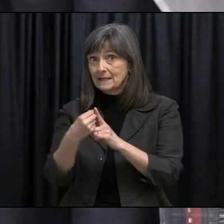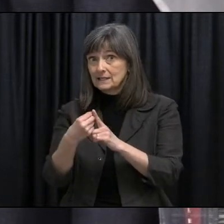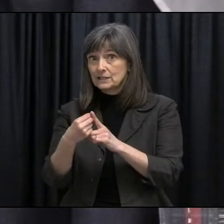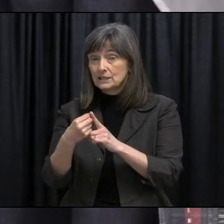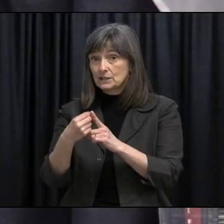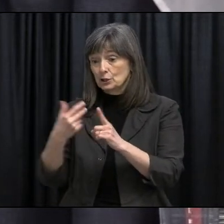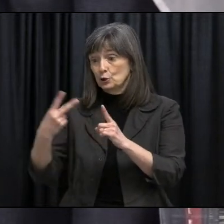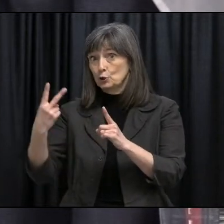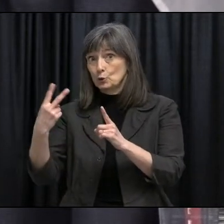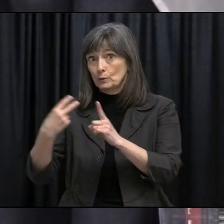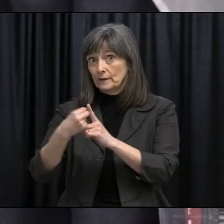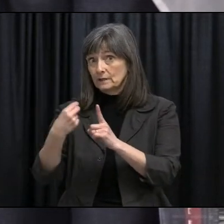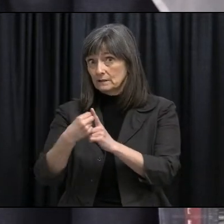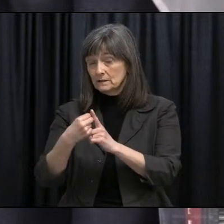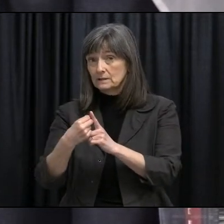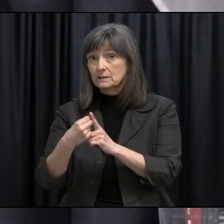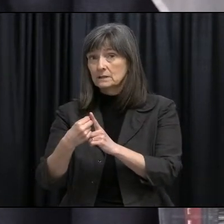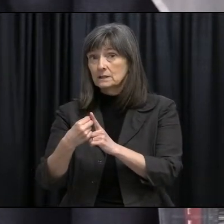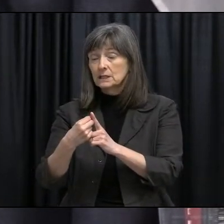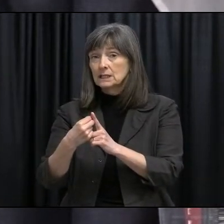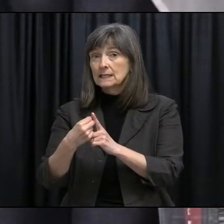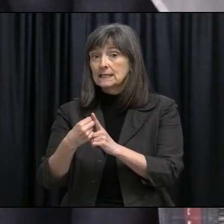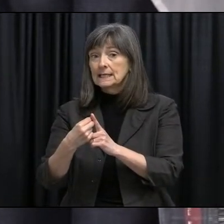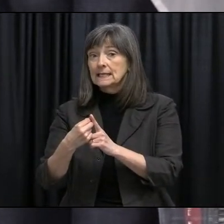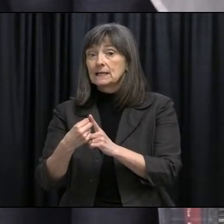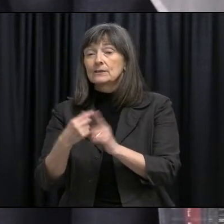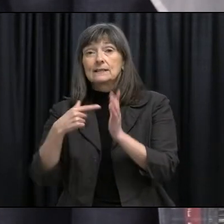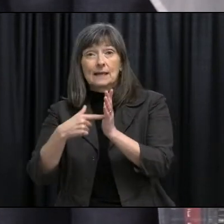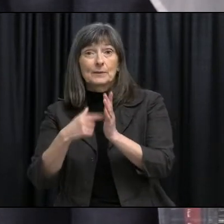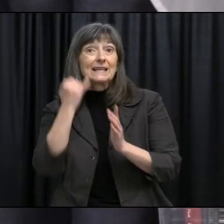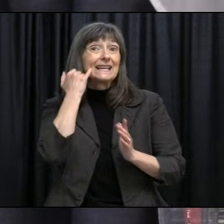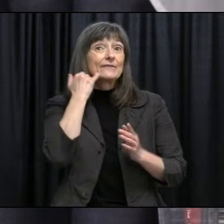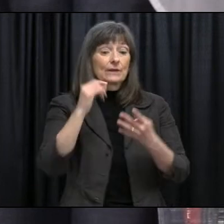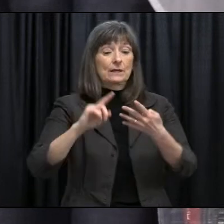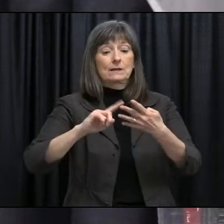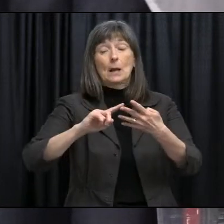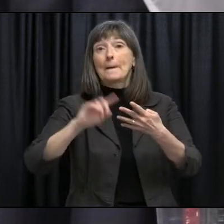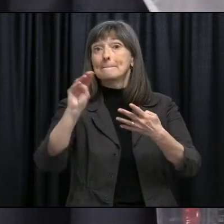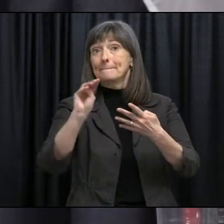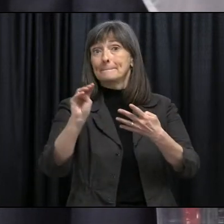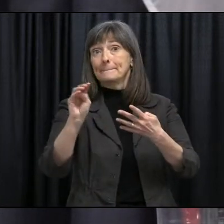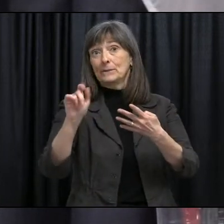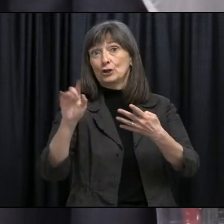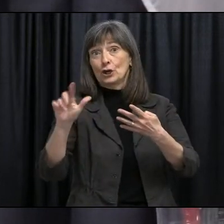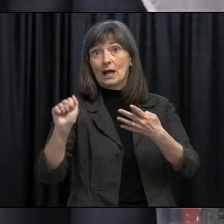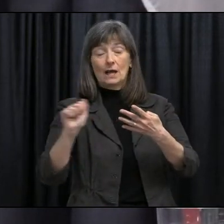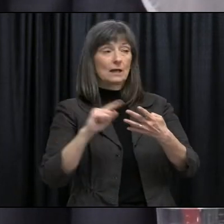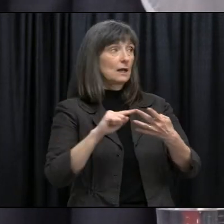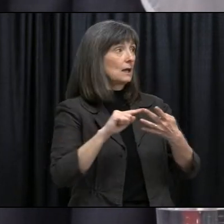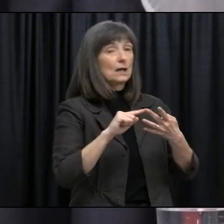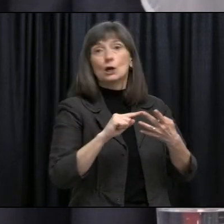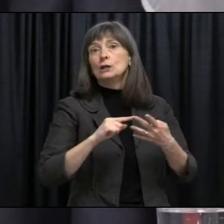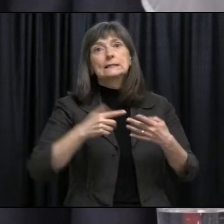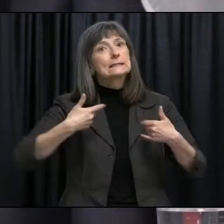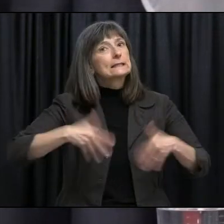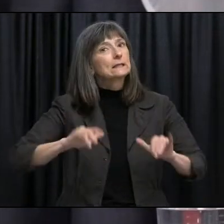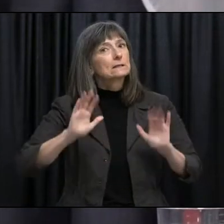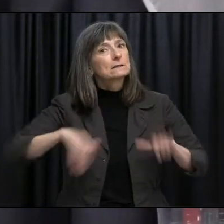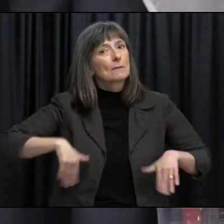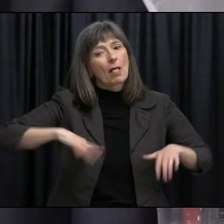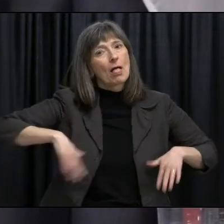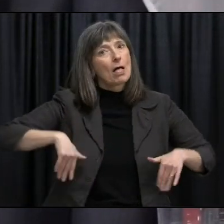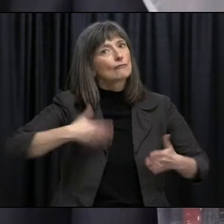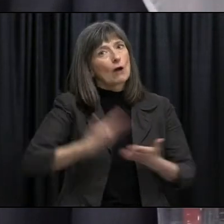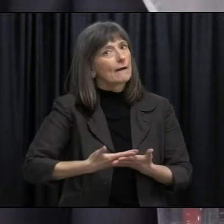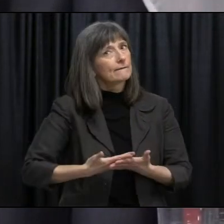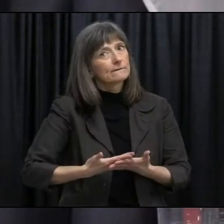doses that we have been perpetually promised but have never quite arrived do actually arrive, then there is a significant ability,